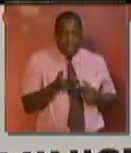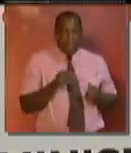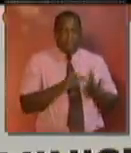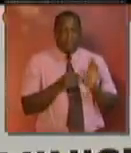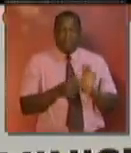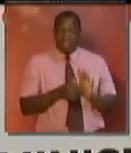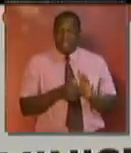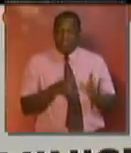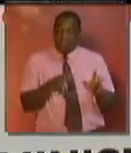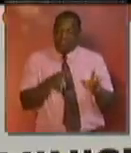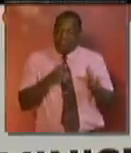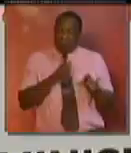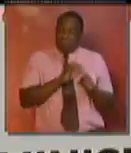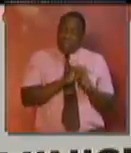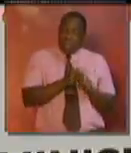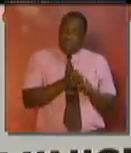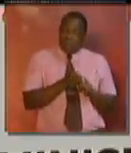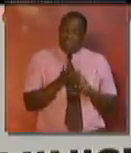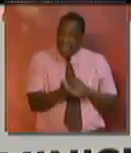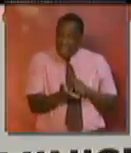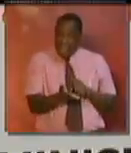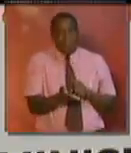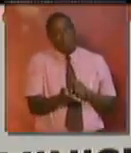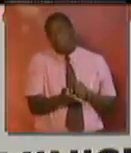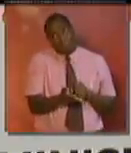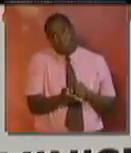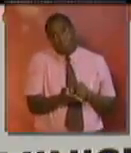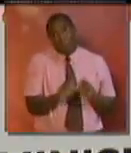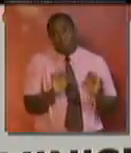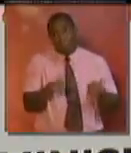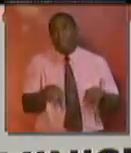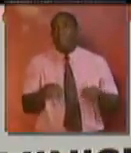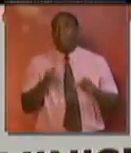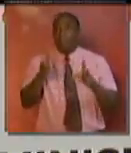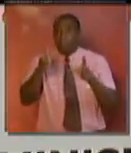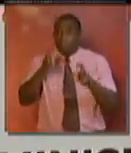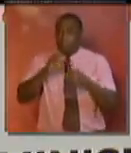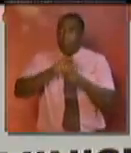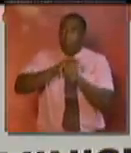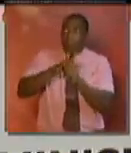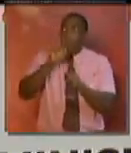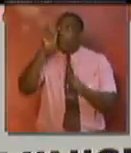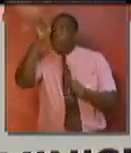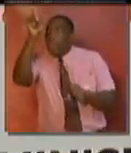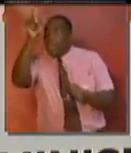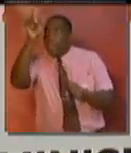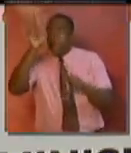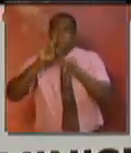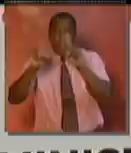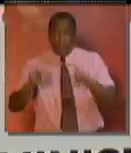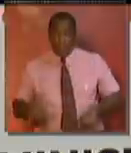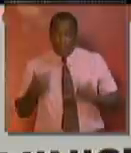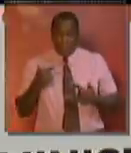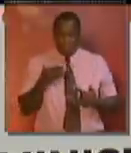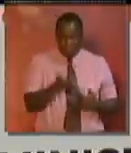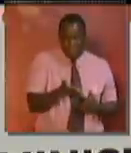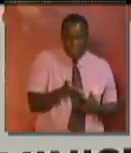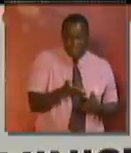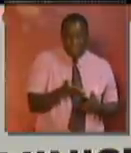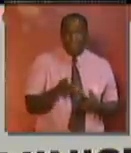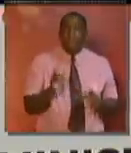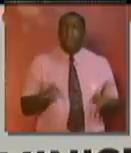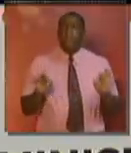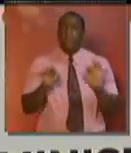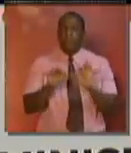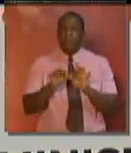your possible movements in the previous week or two before being diagnosed, the information that's